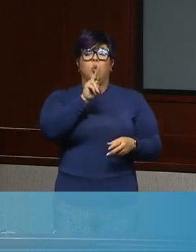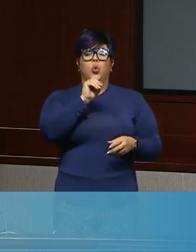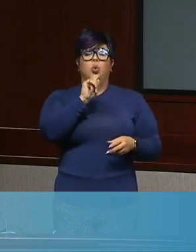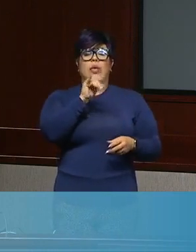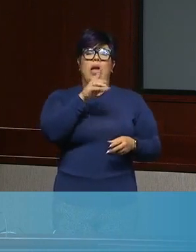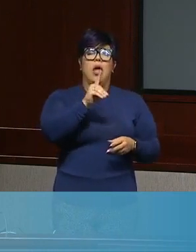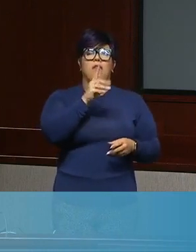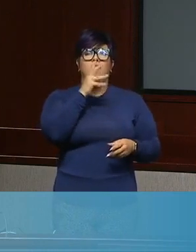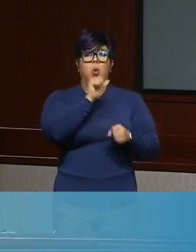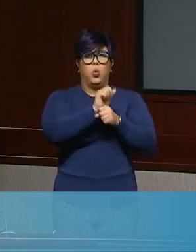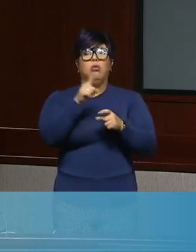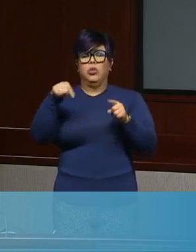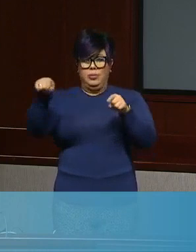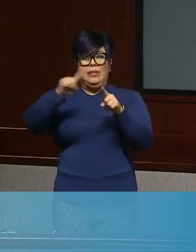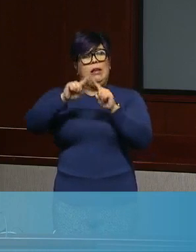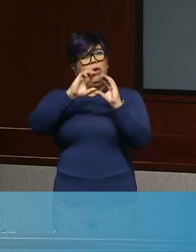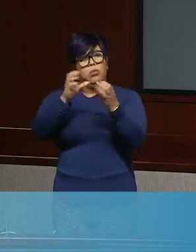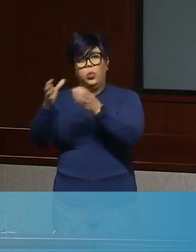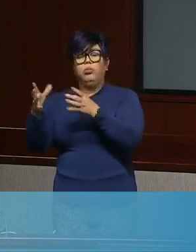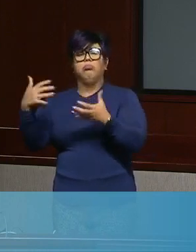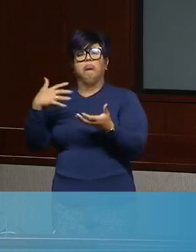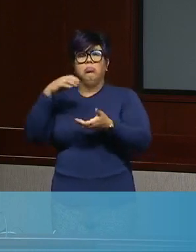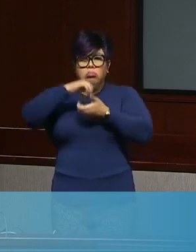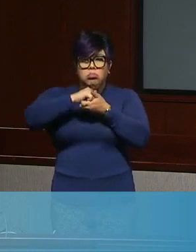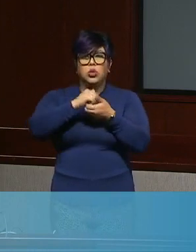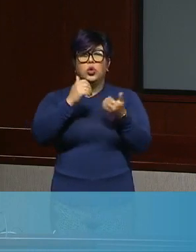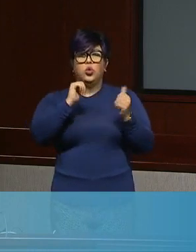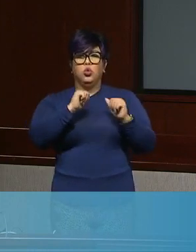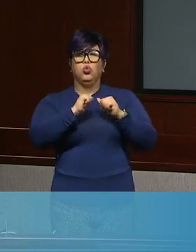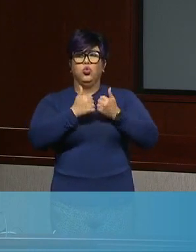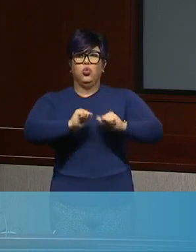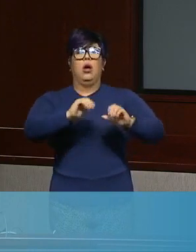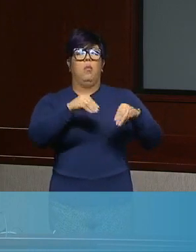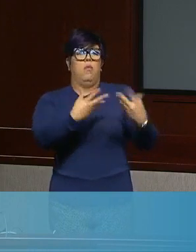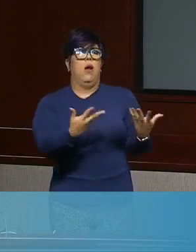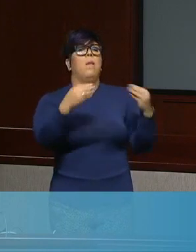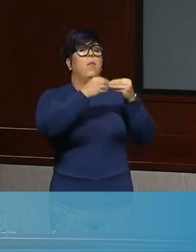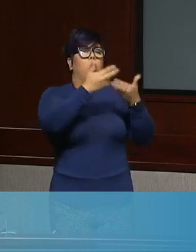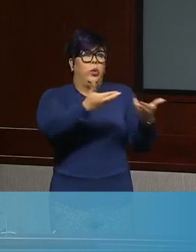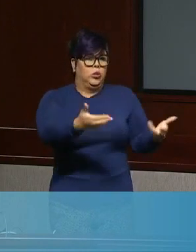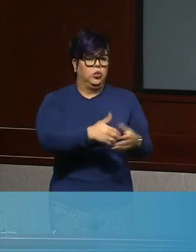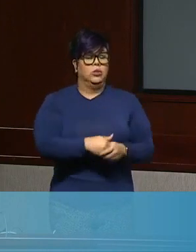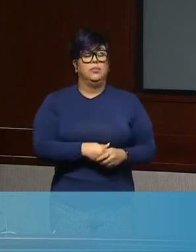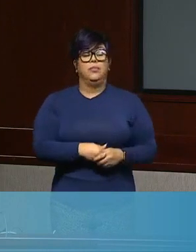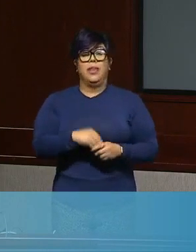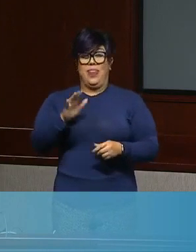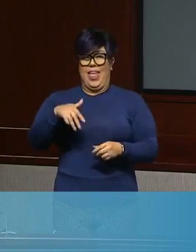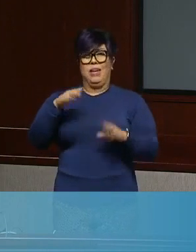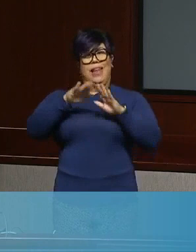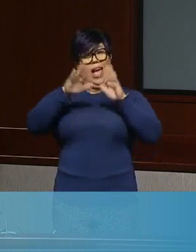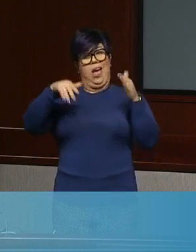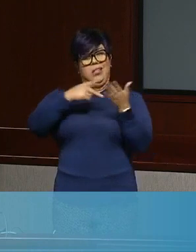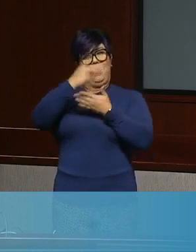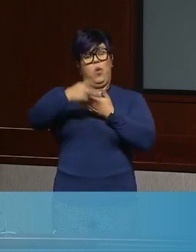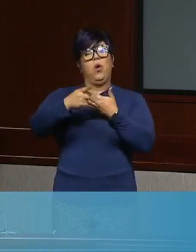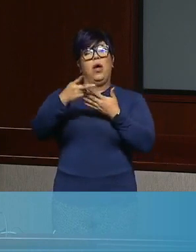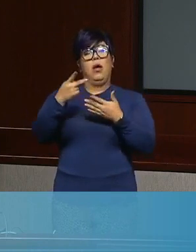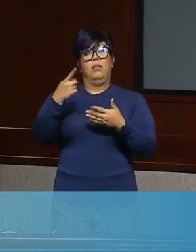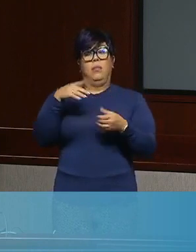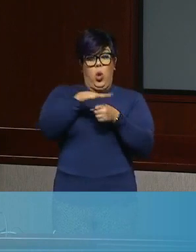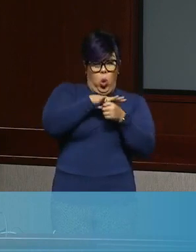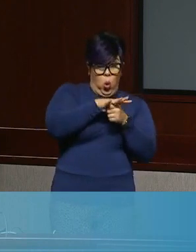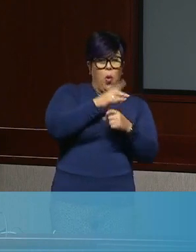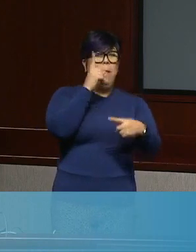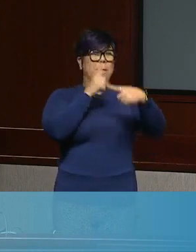their partnership. This Housing for Harvest program is a partnership with the state where they will